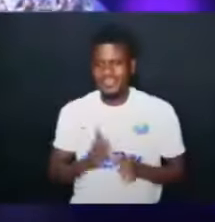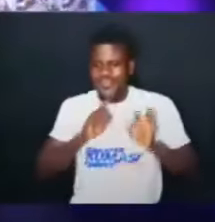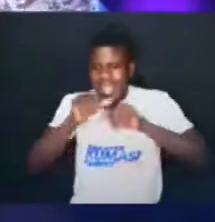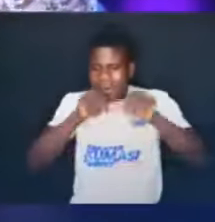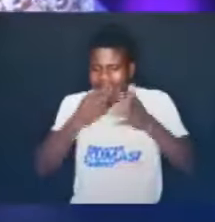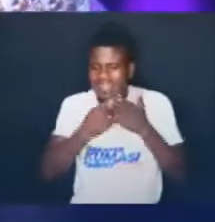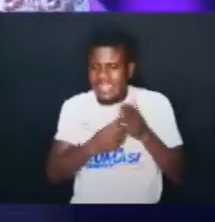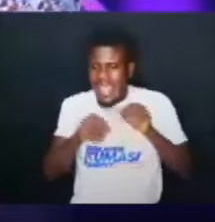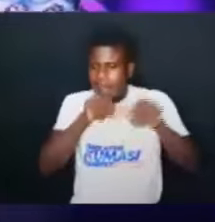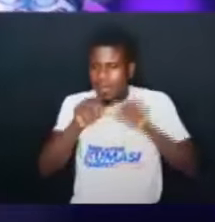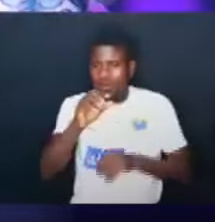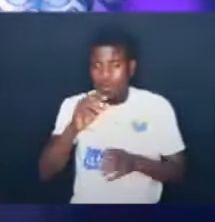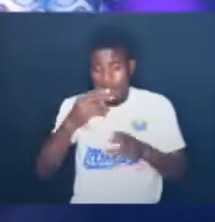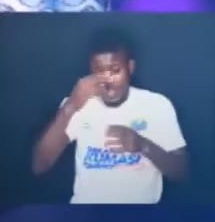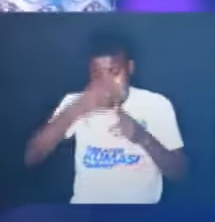Amalekites.